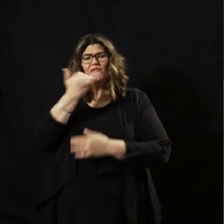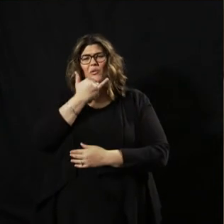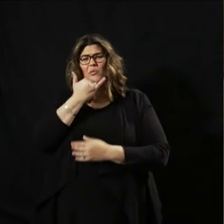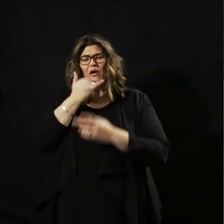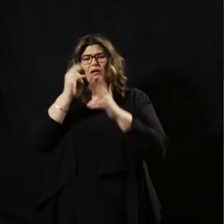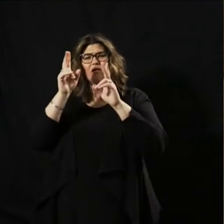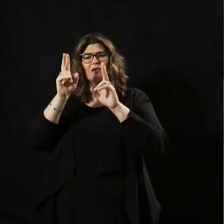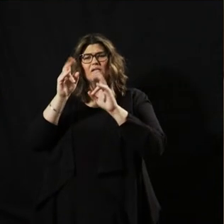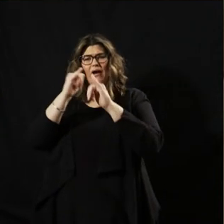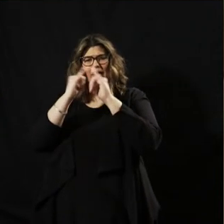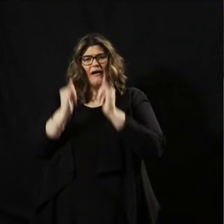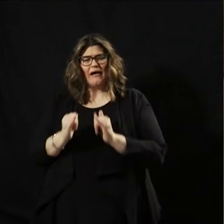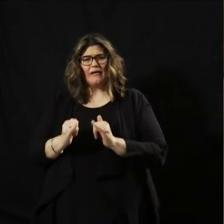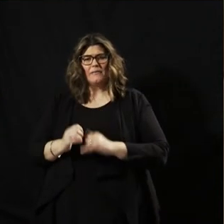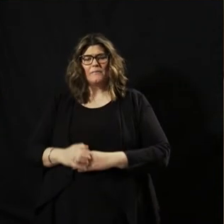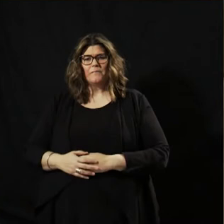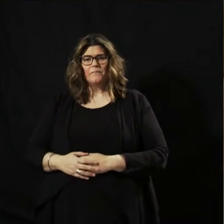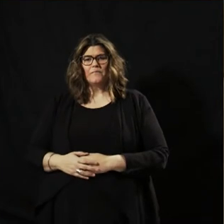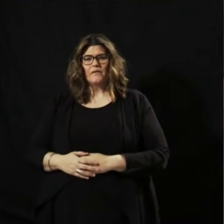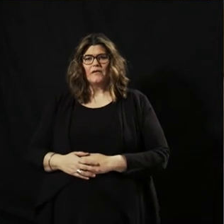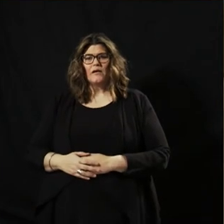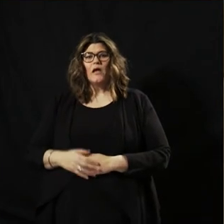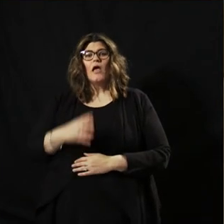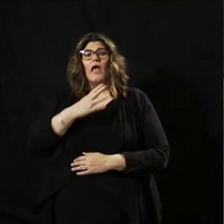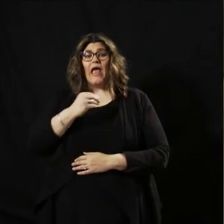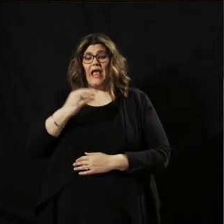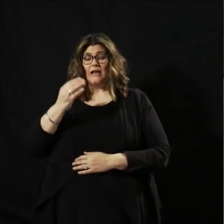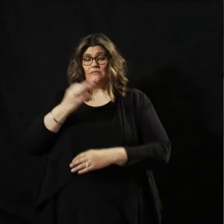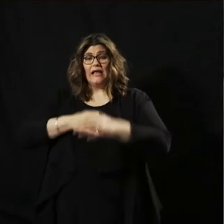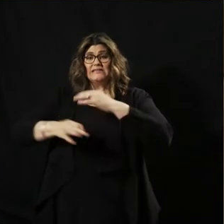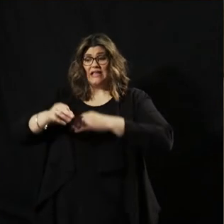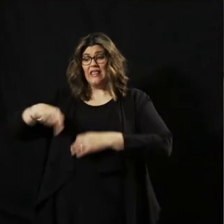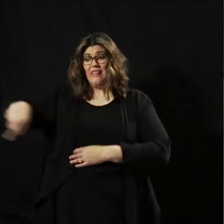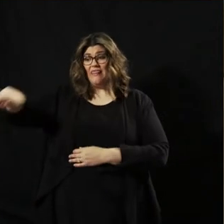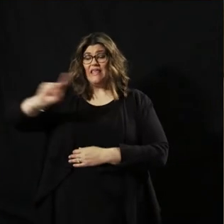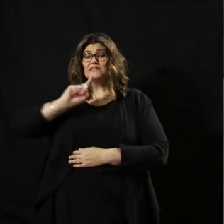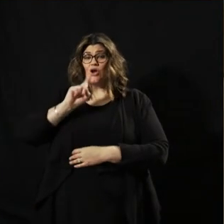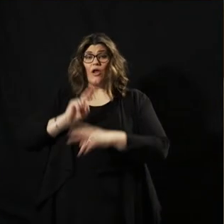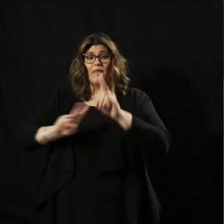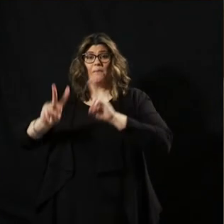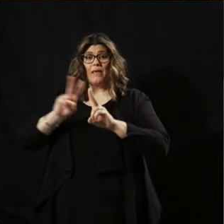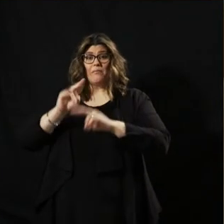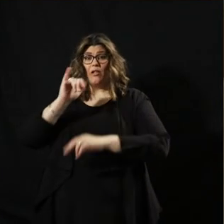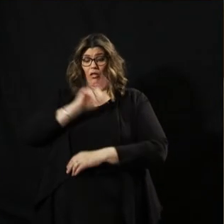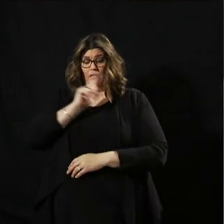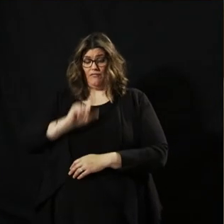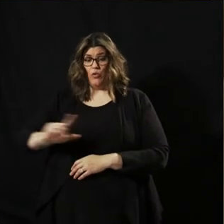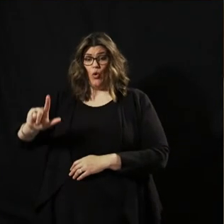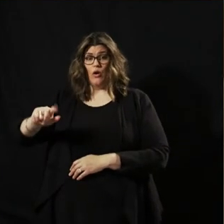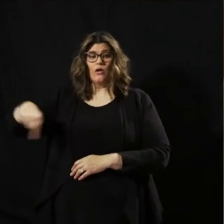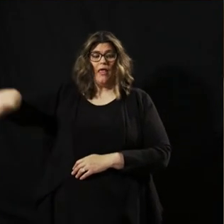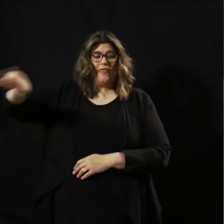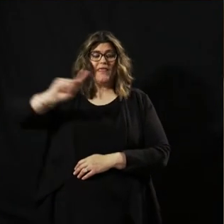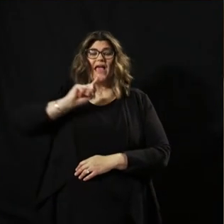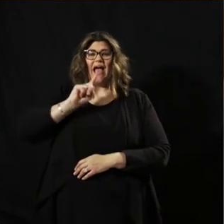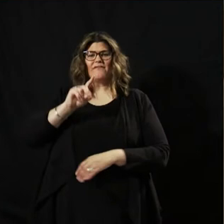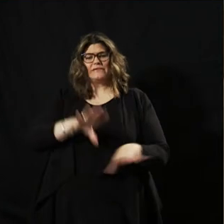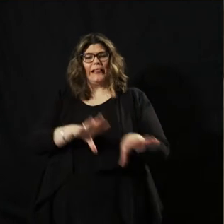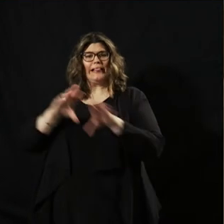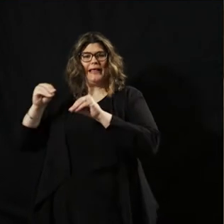it was said of them, these are the people of the Lord. Yet they had to leave their